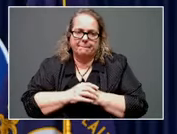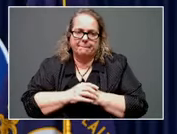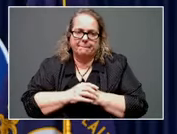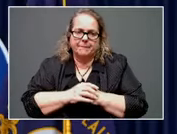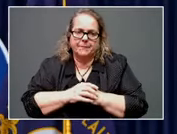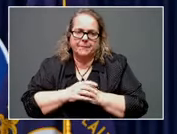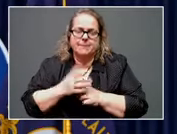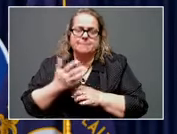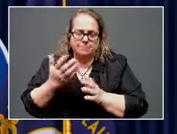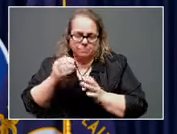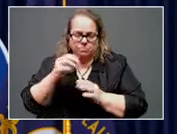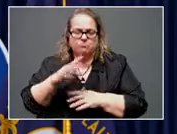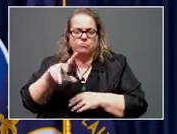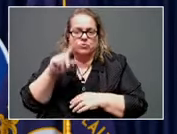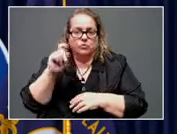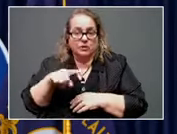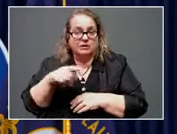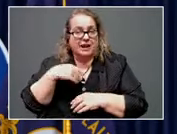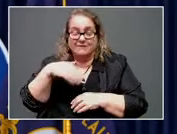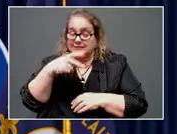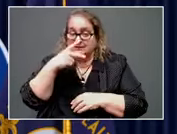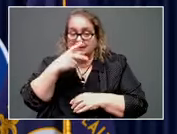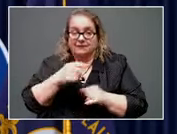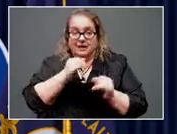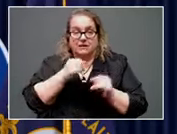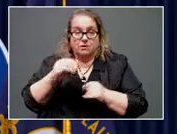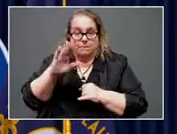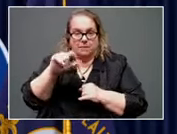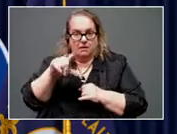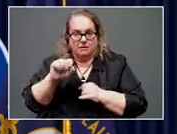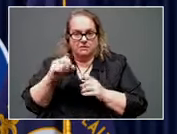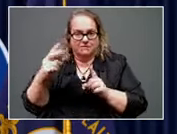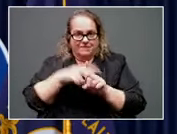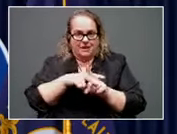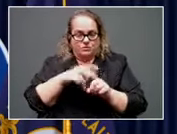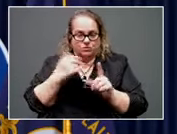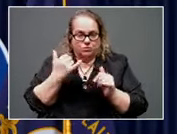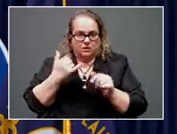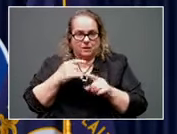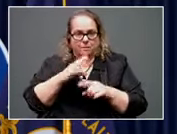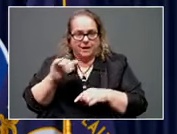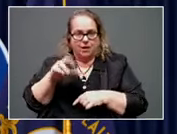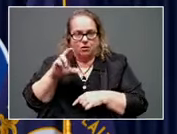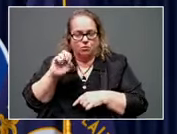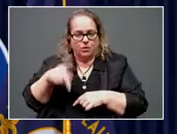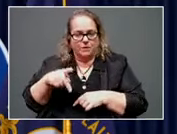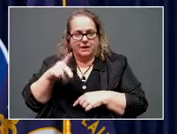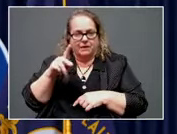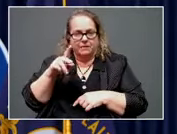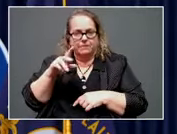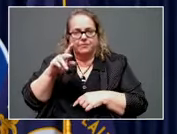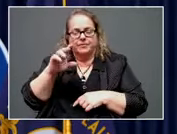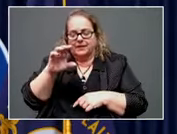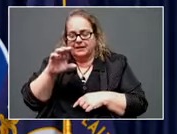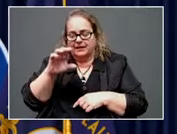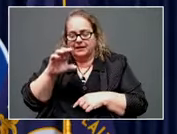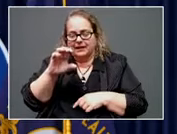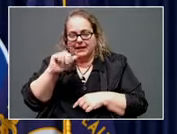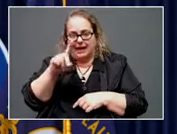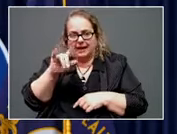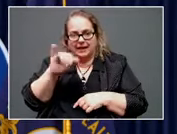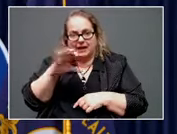Well, I have not seen the individual bills filed today by Representative Koenig and others.